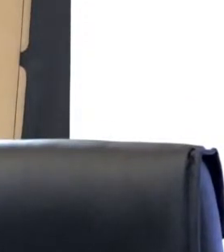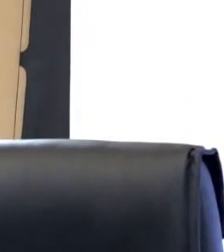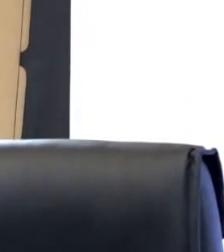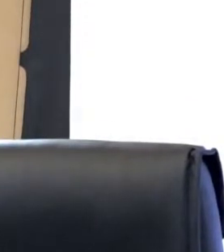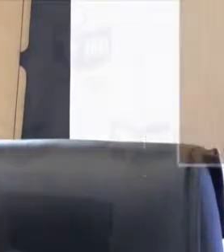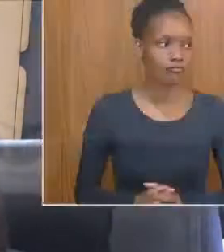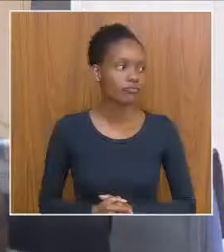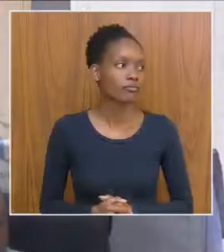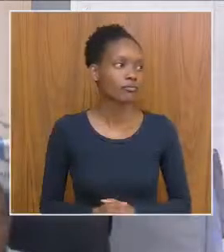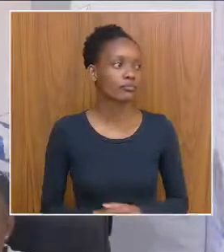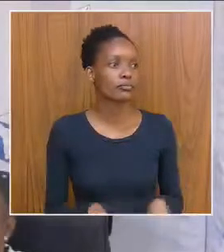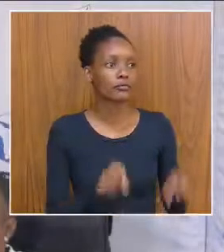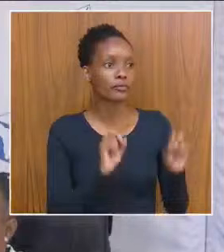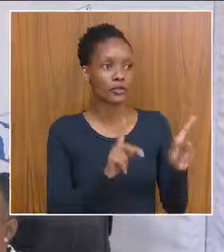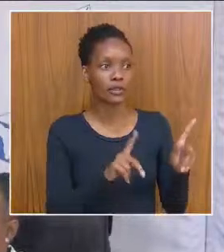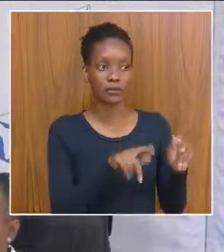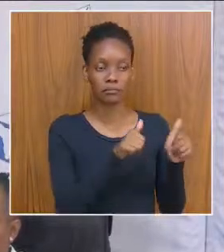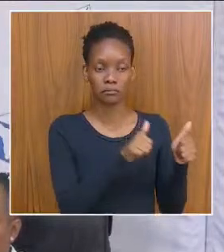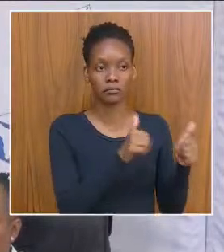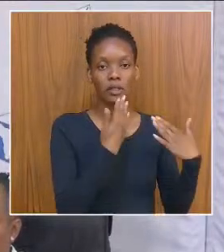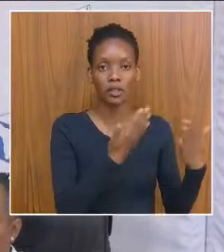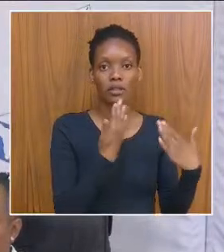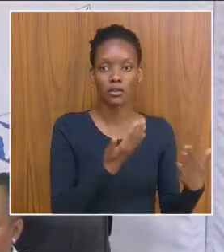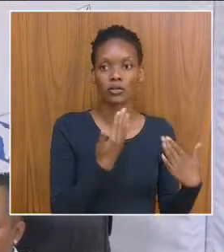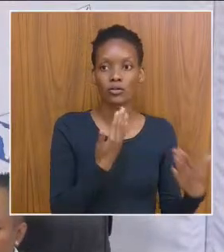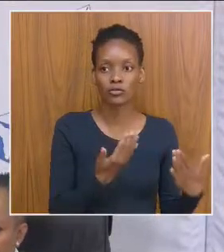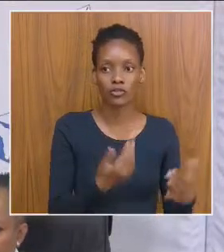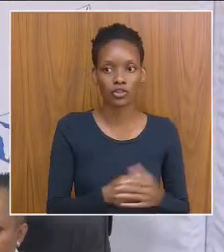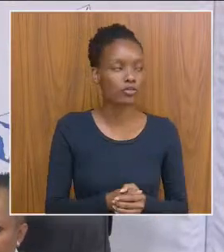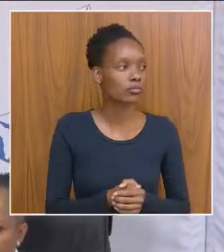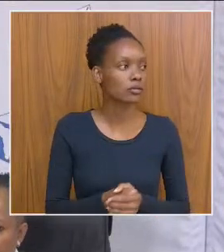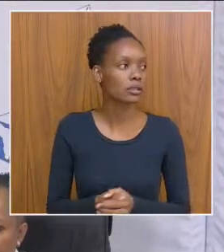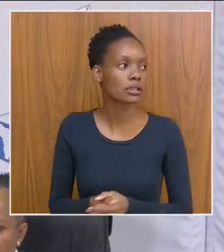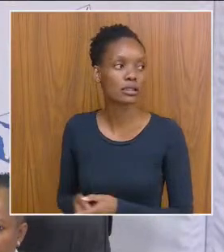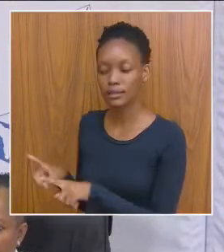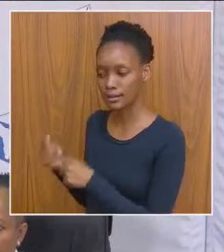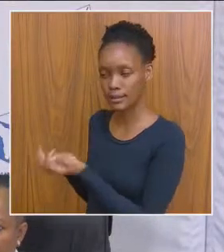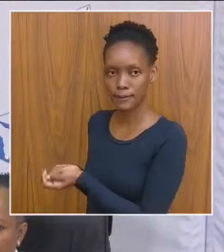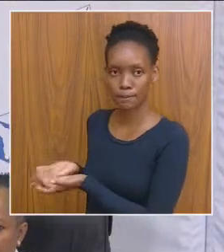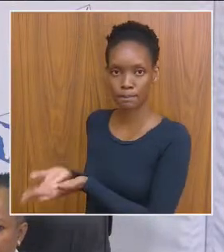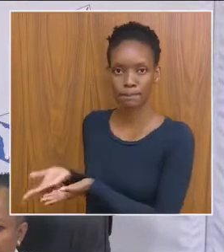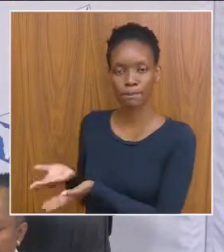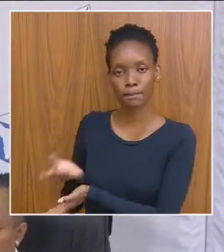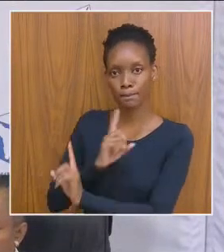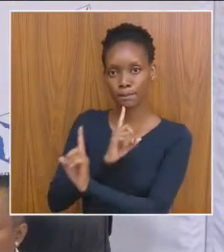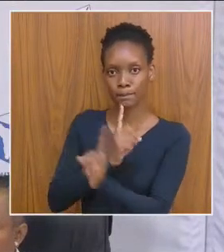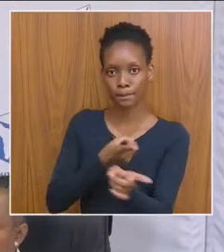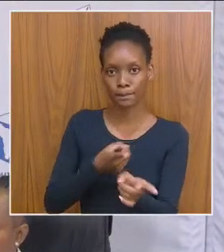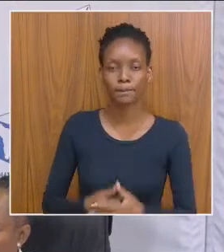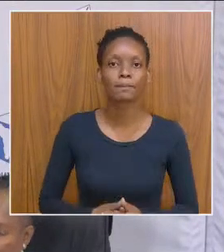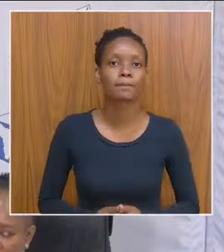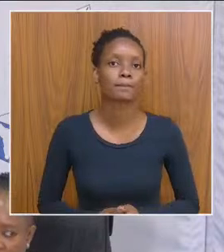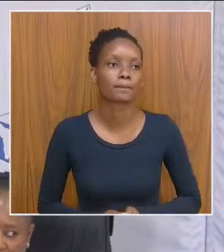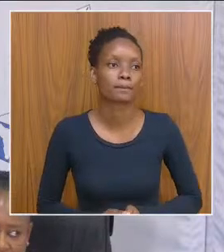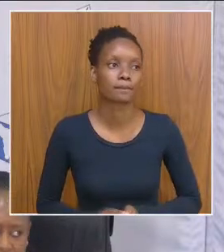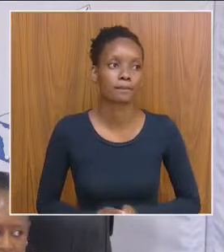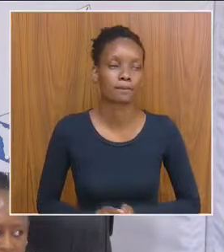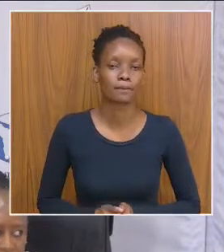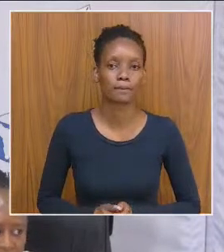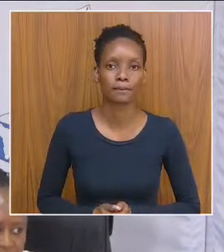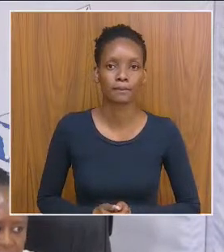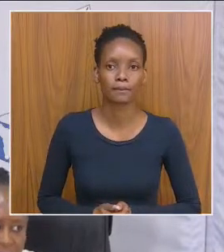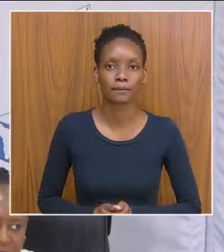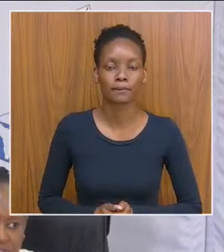All right, we got you. Thank you very much. Let me allow the team to take this round of questions and we'll be wrapping